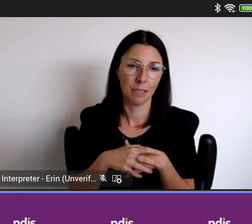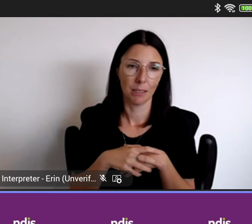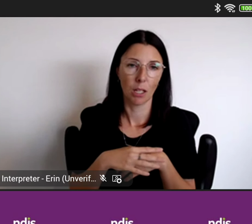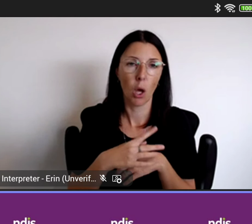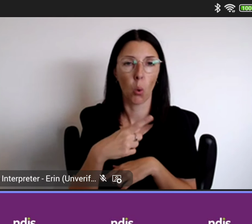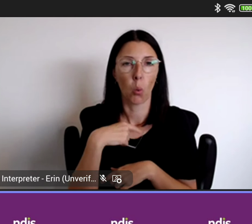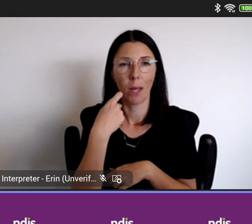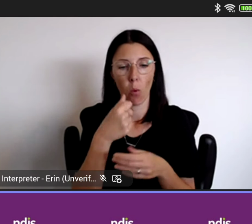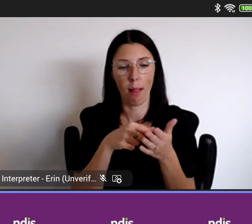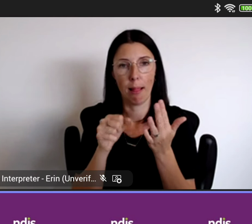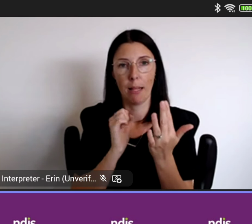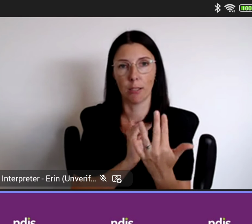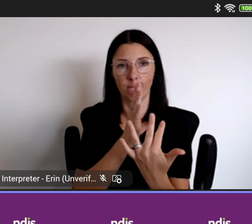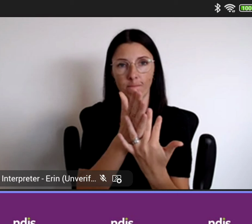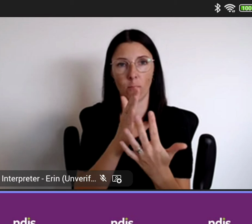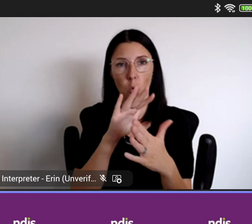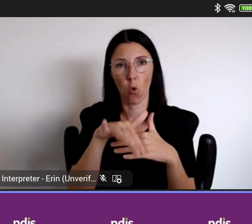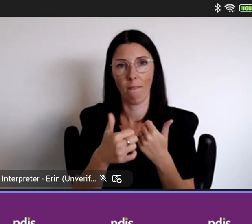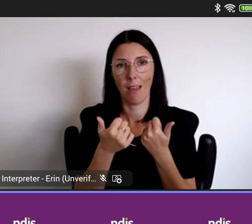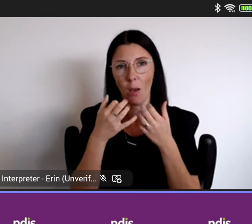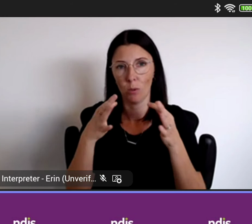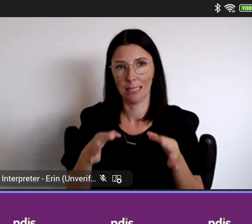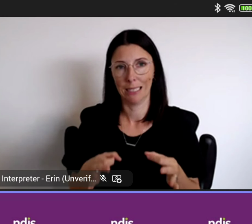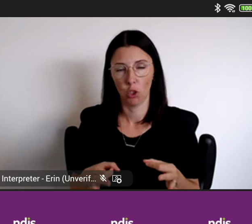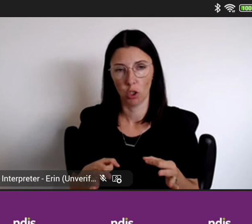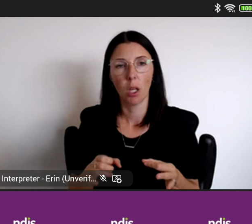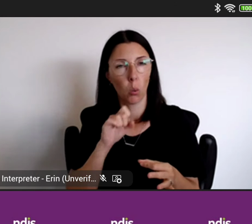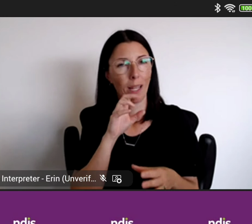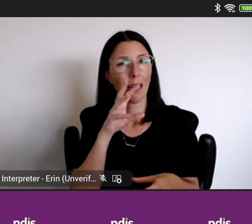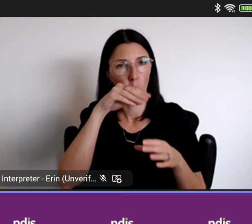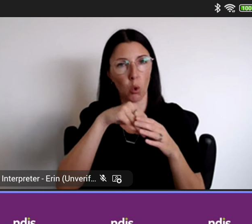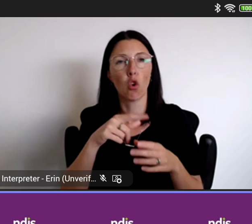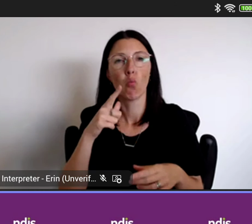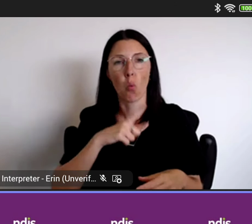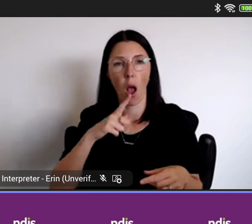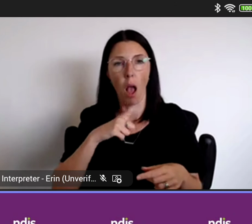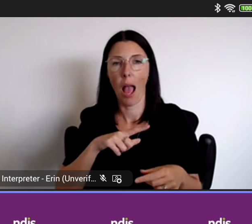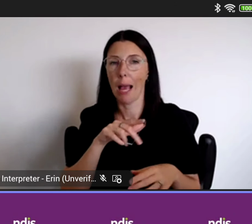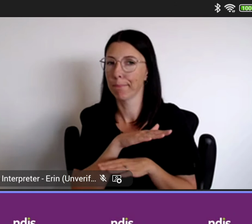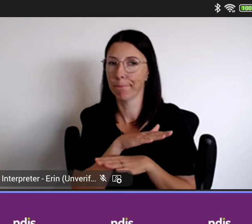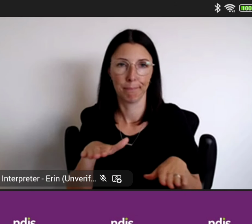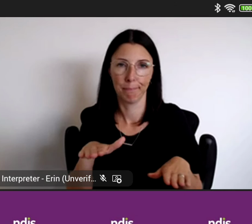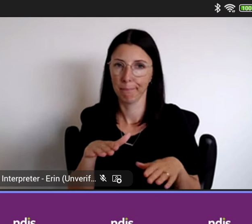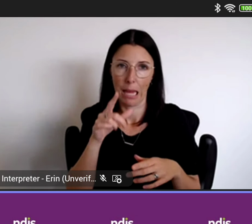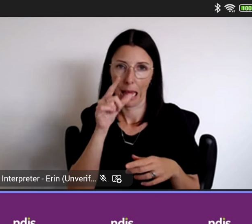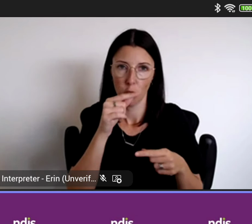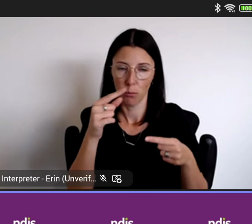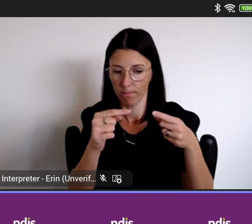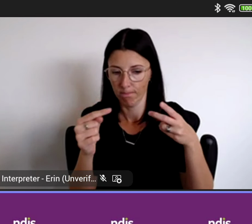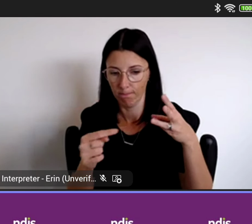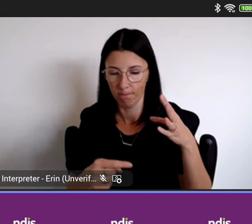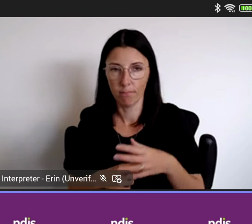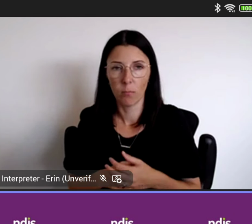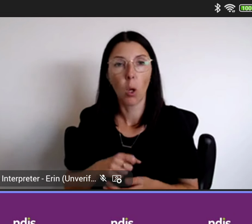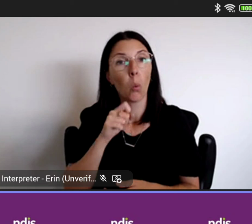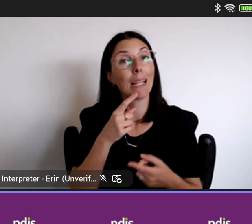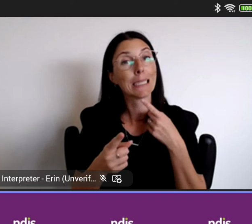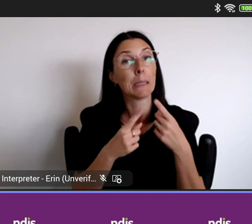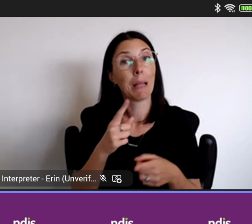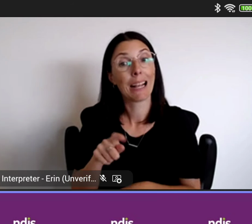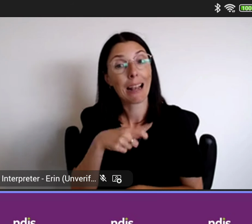with our decision, including the reasons you're not eligible and what to do next. Your letter